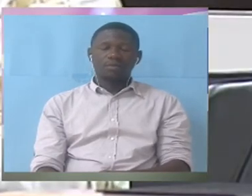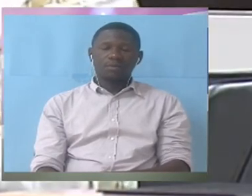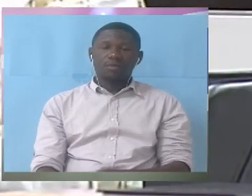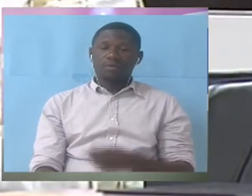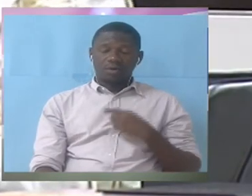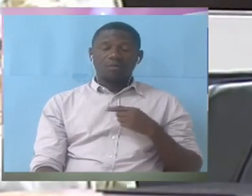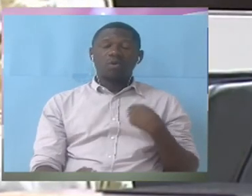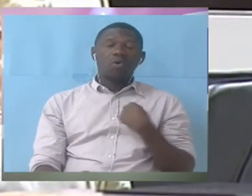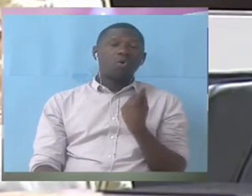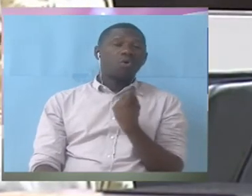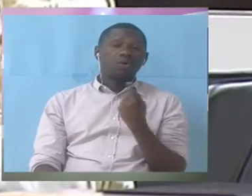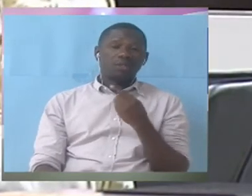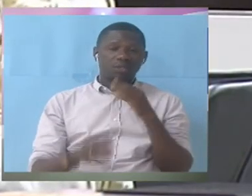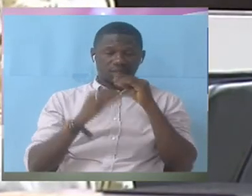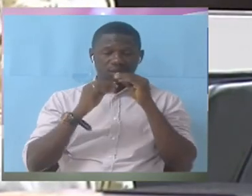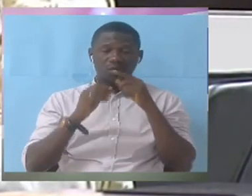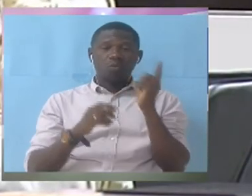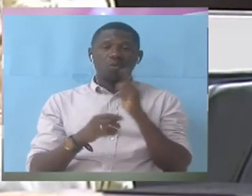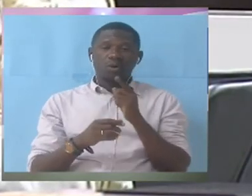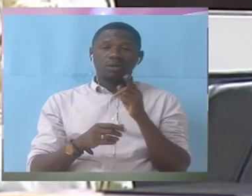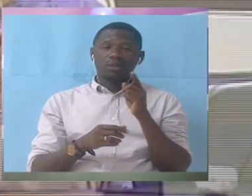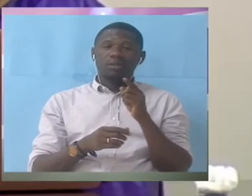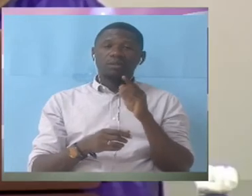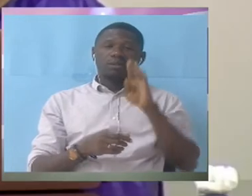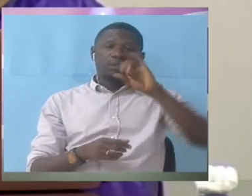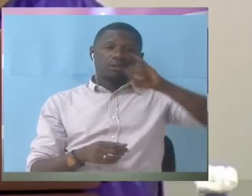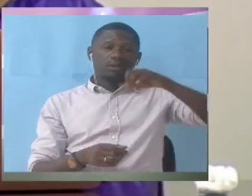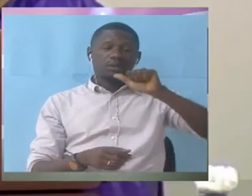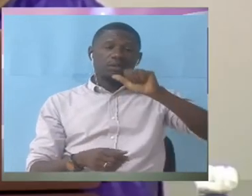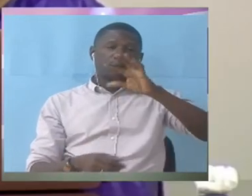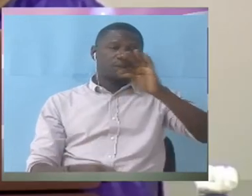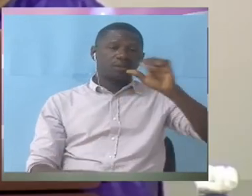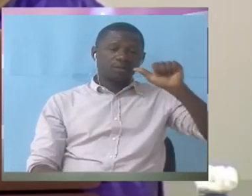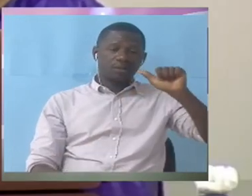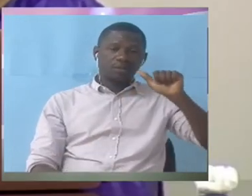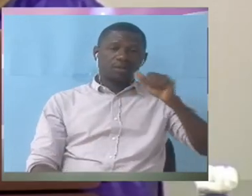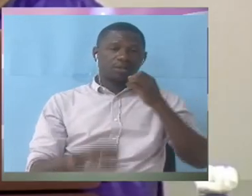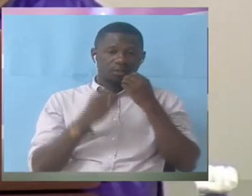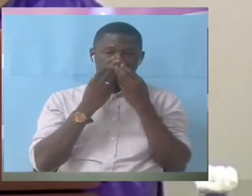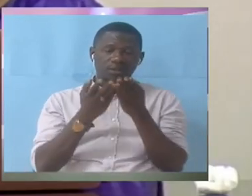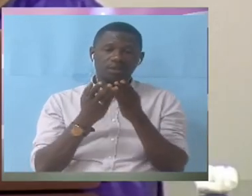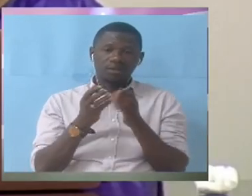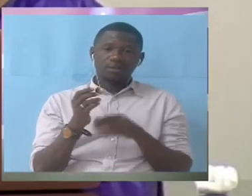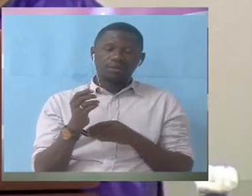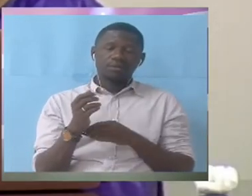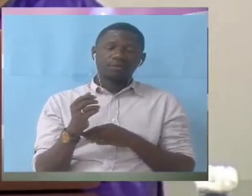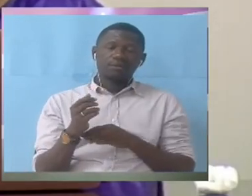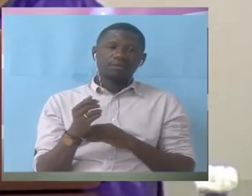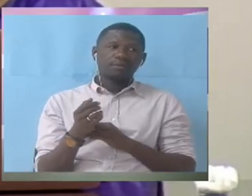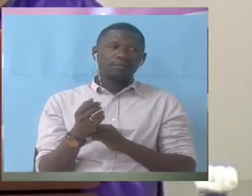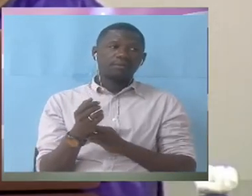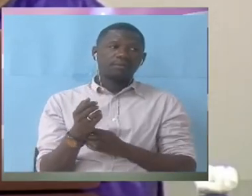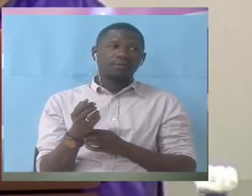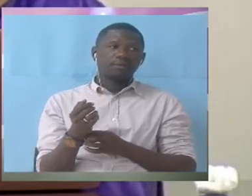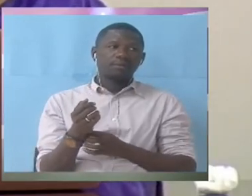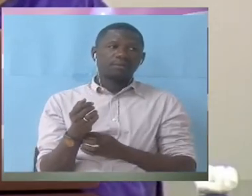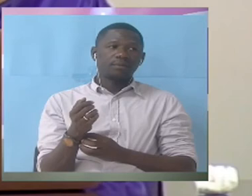said. Sorry, 1 minute. Interpreters, when the witness speaks in Wolof, can you just interpret it in English, please? Thank